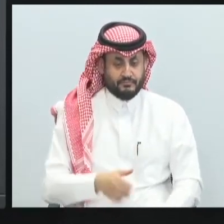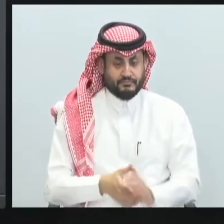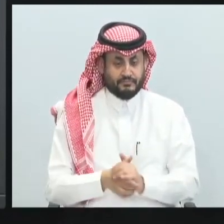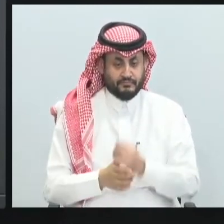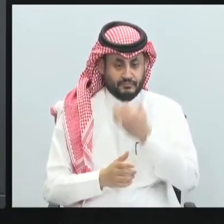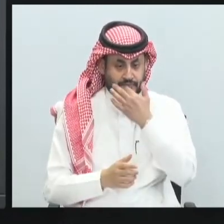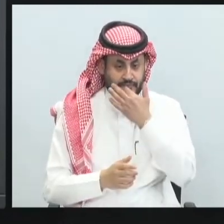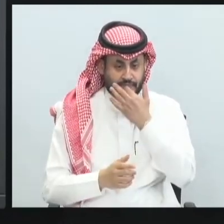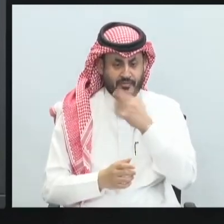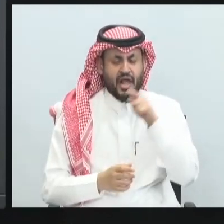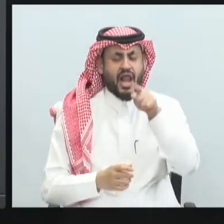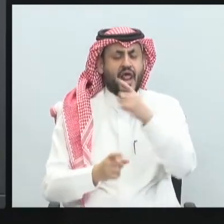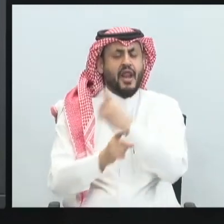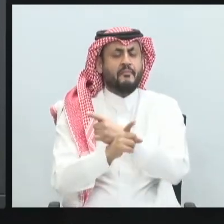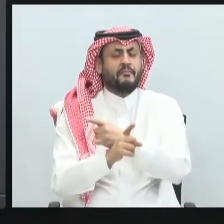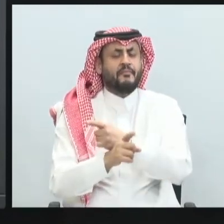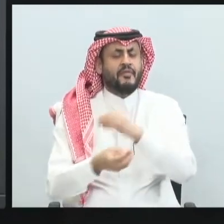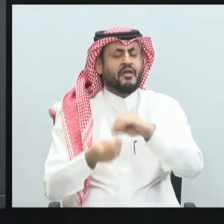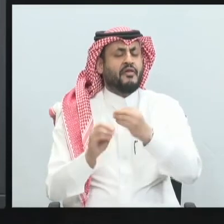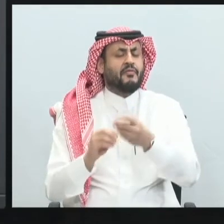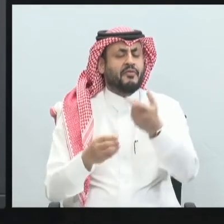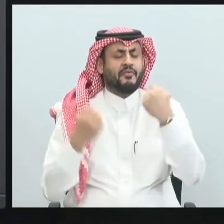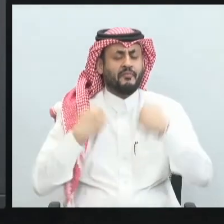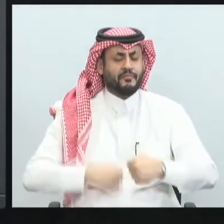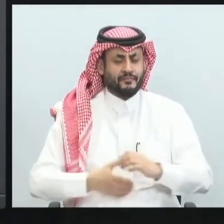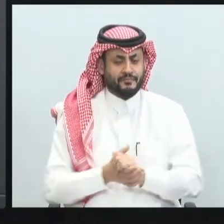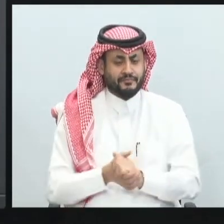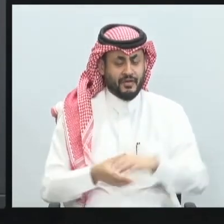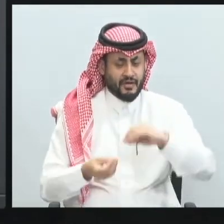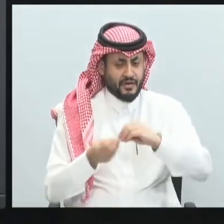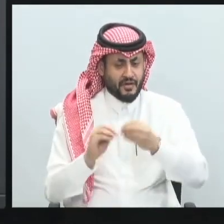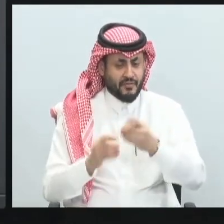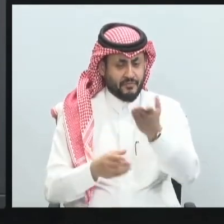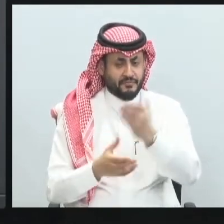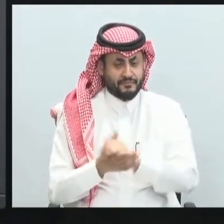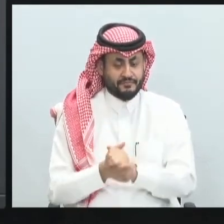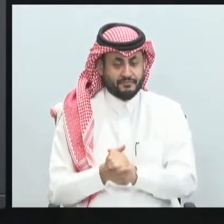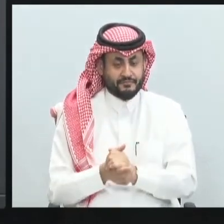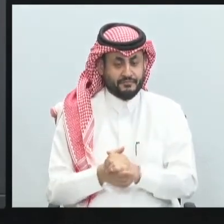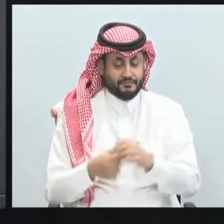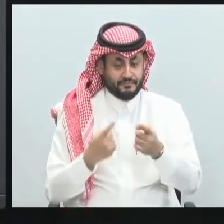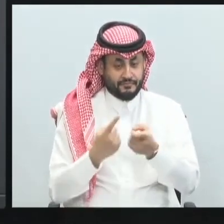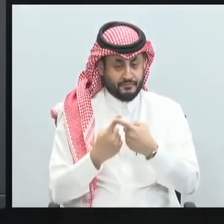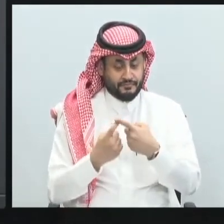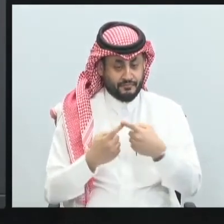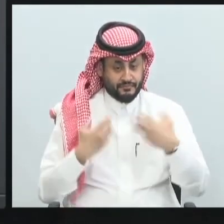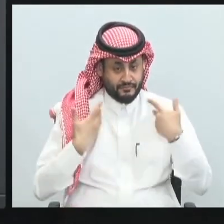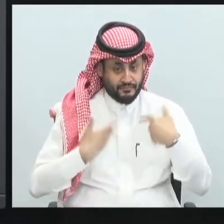what I am wearing? Yes, what am I wearing? Yes, I'm